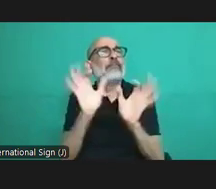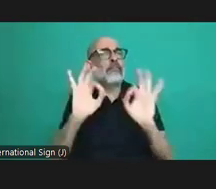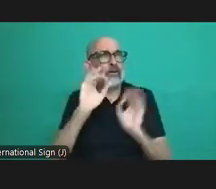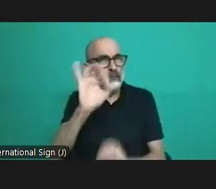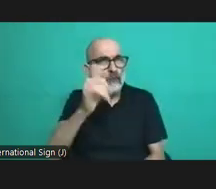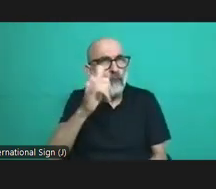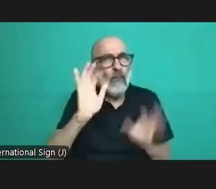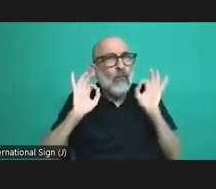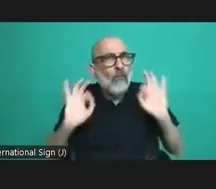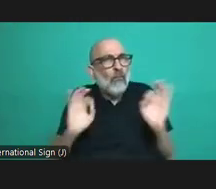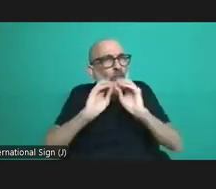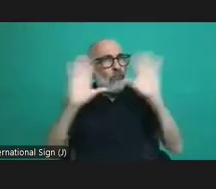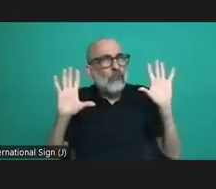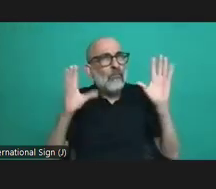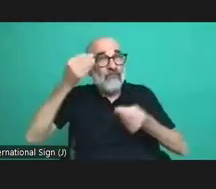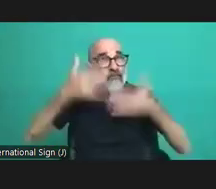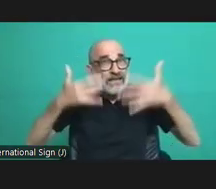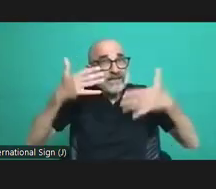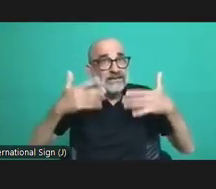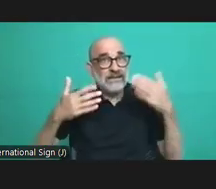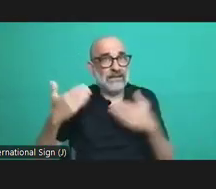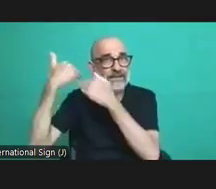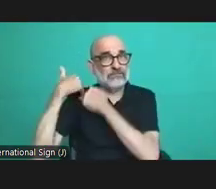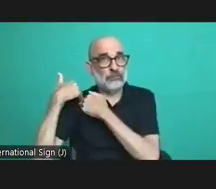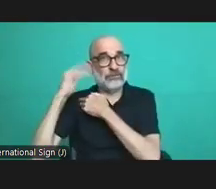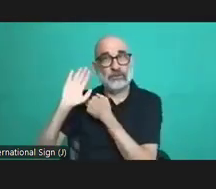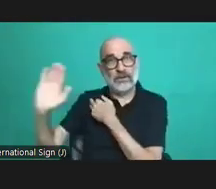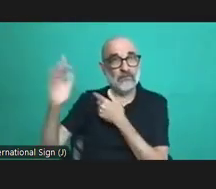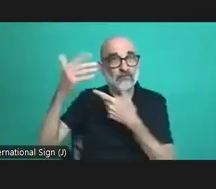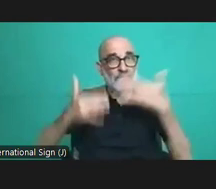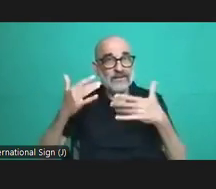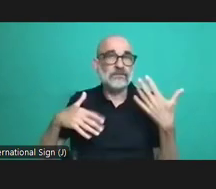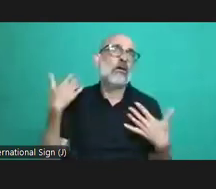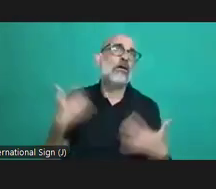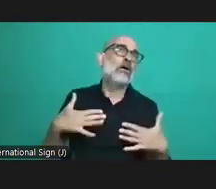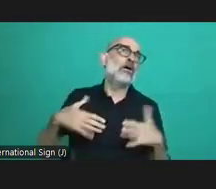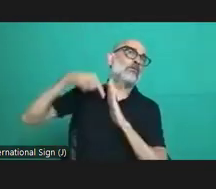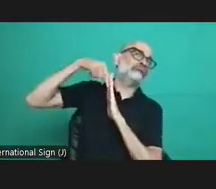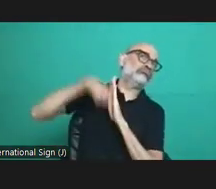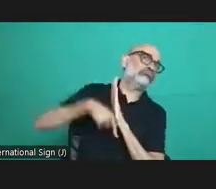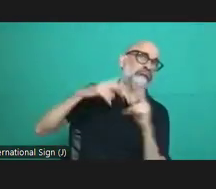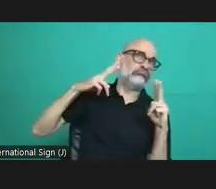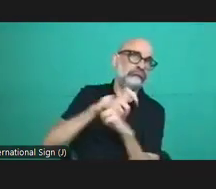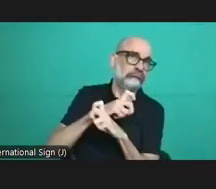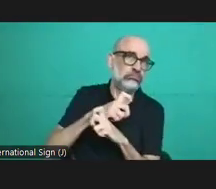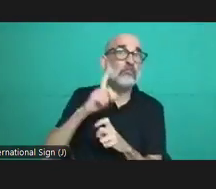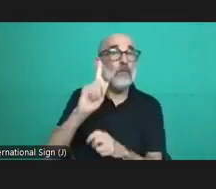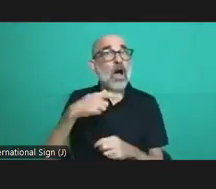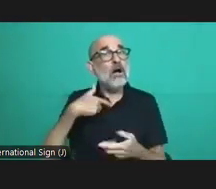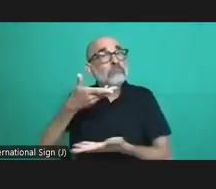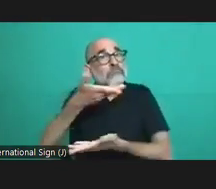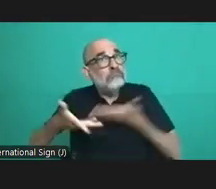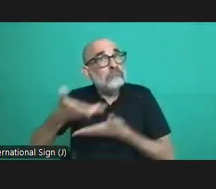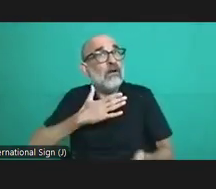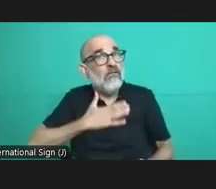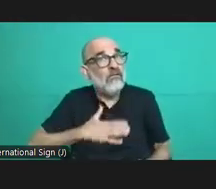national health insurance. Originally, it was in the south side of Belize City and in the southern part of the country. And over the recent months,